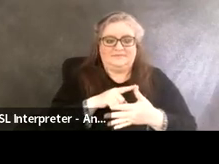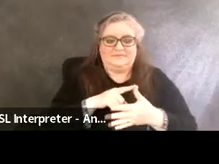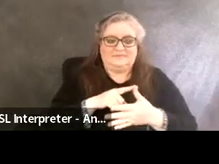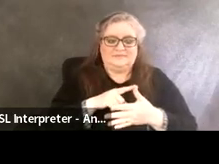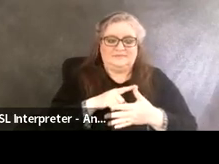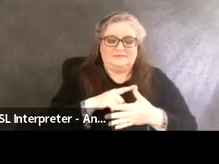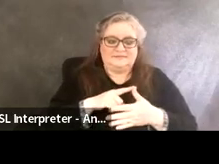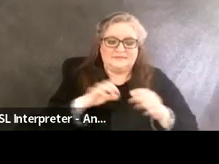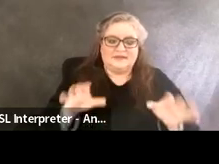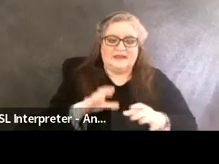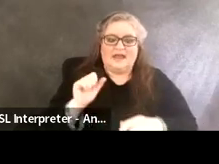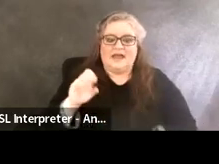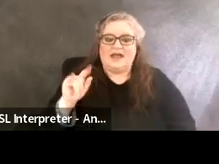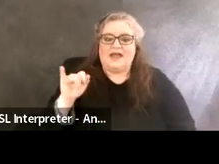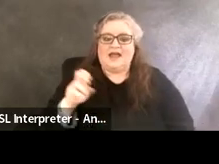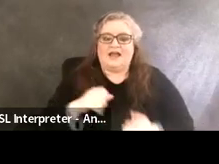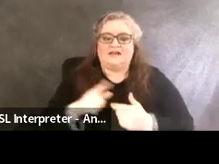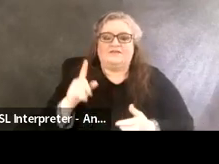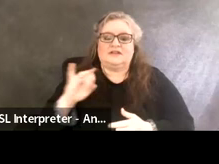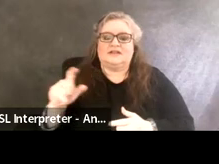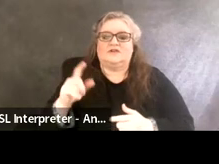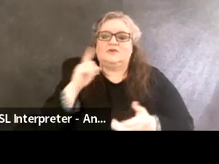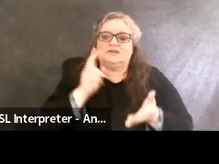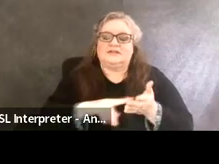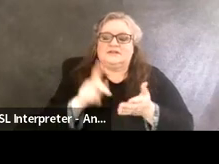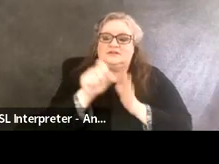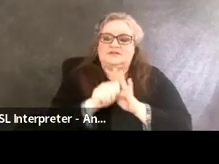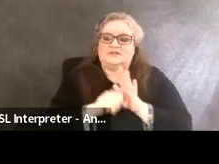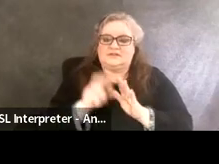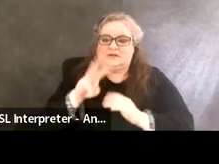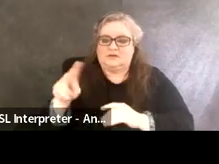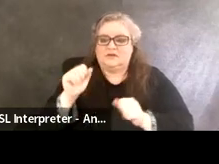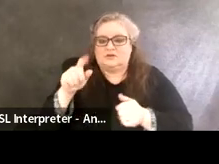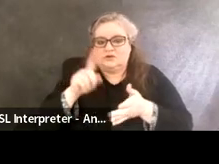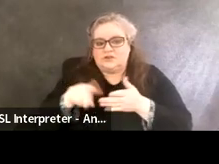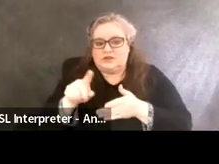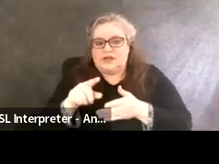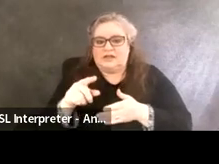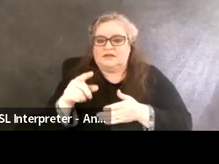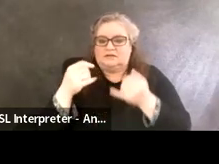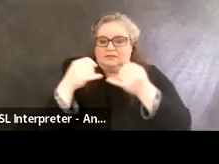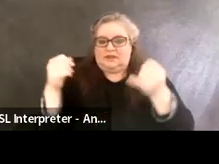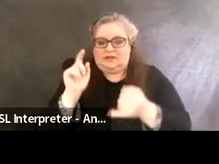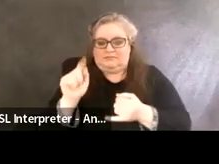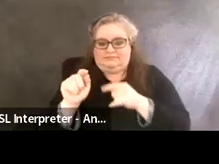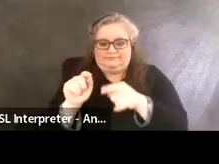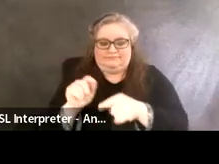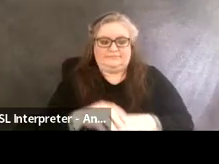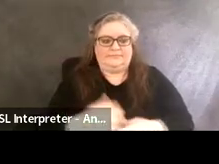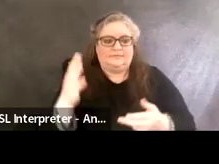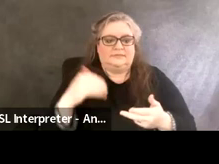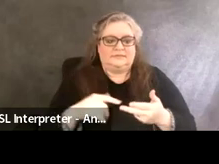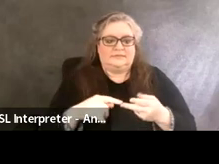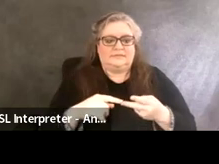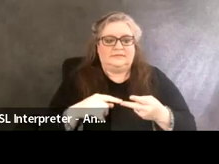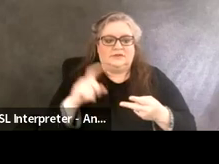active status with the Illinois State Secretary's website, and you can check it at the blue link there. Next, you need to have